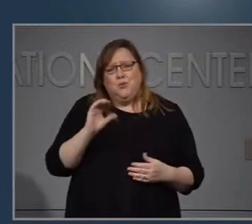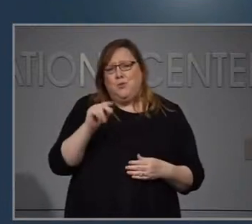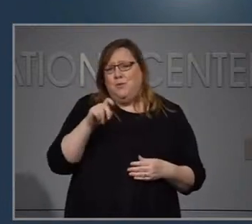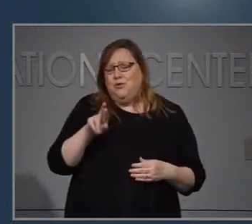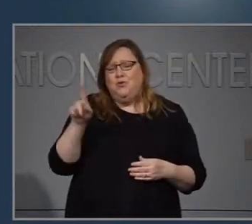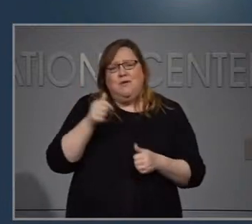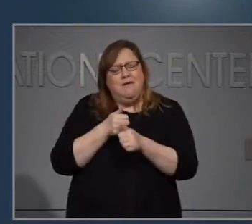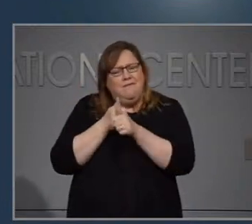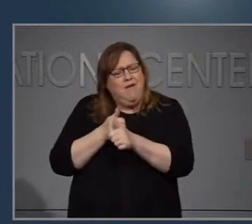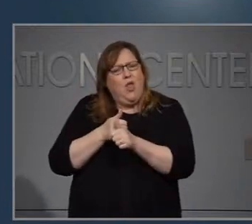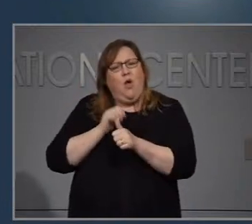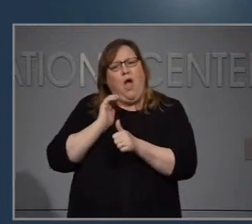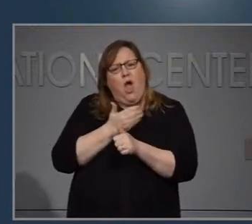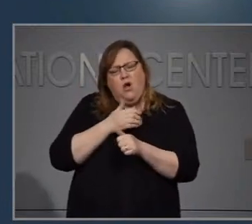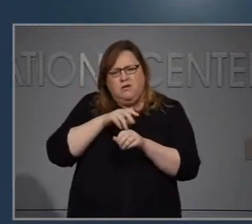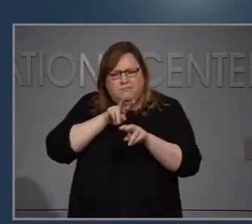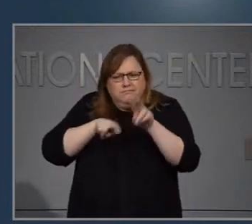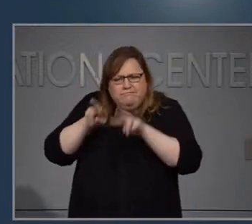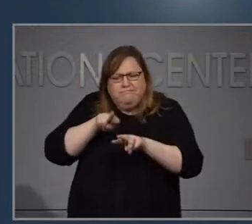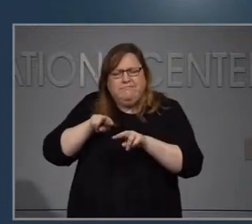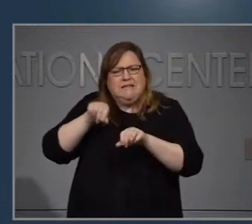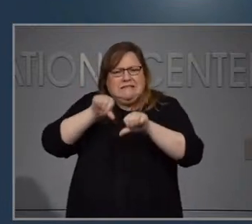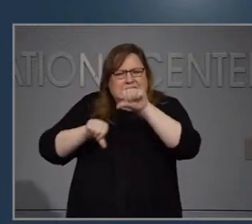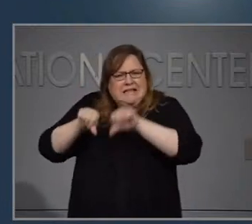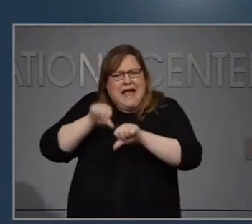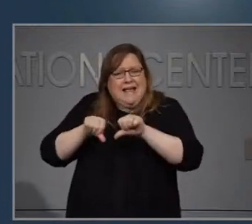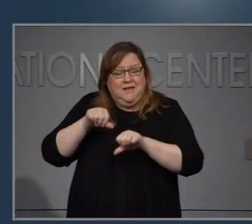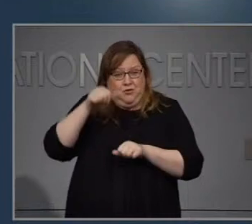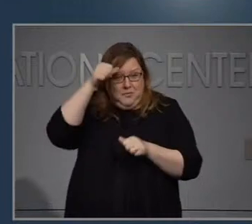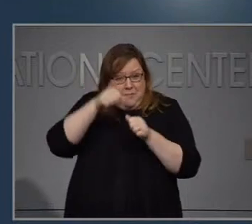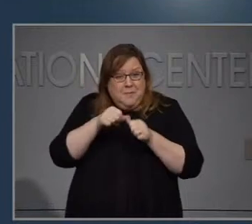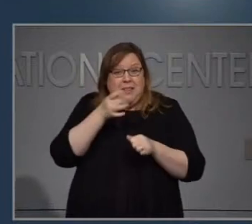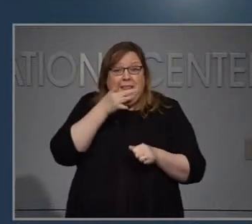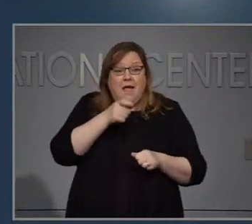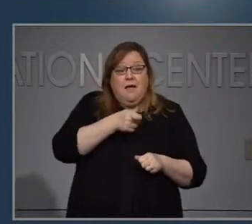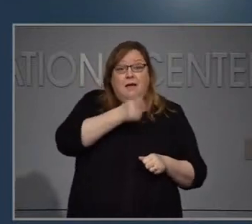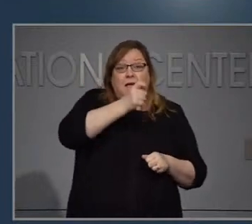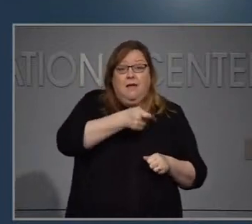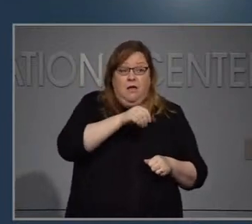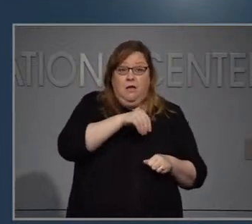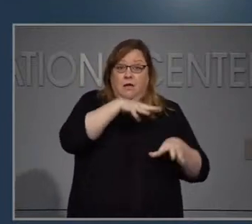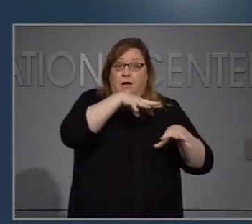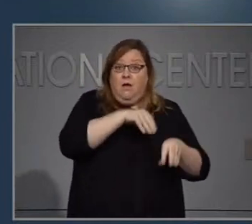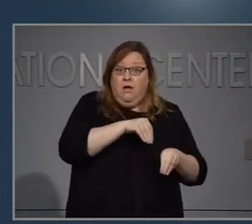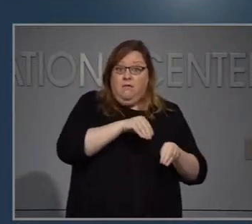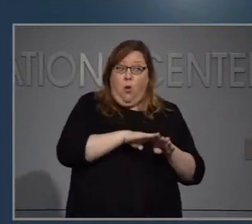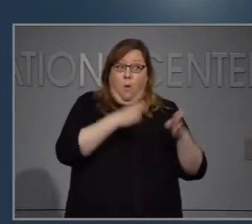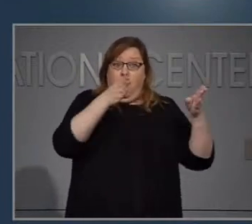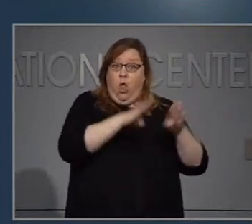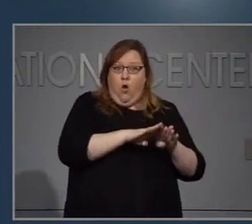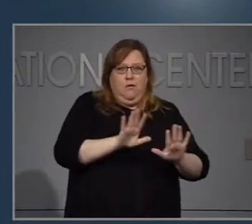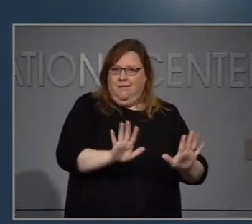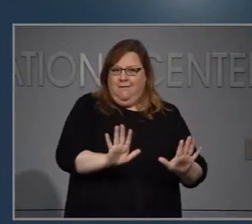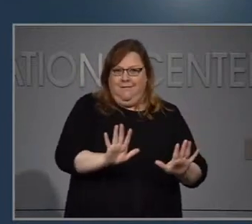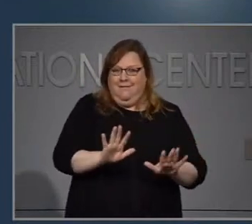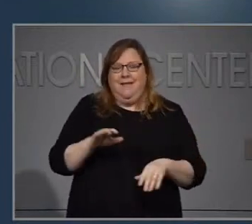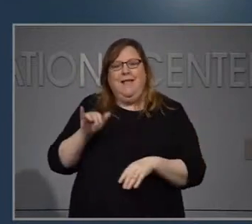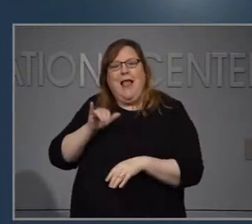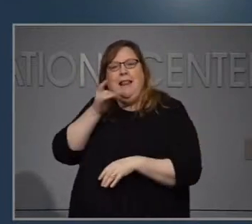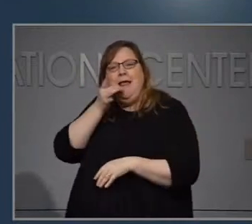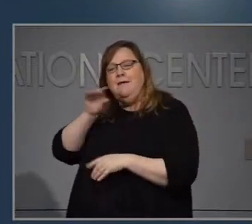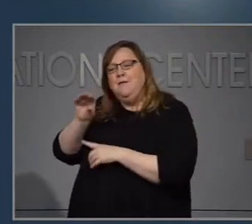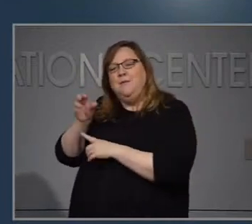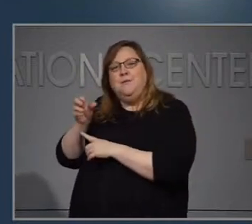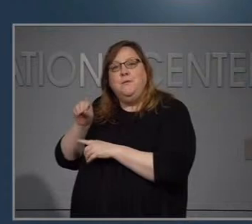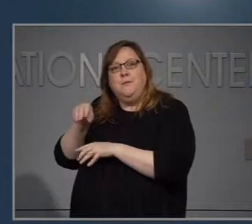that dimmer switch approach to responsibly ease measures slowly. As you'll see in the data we'll walk